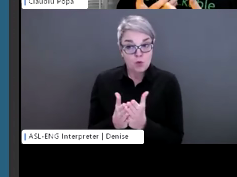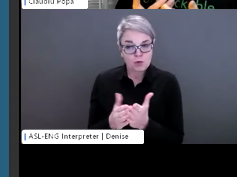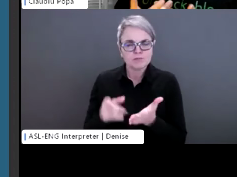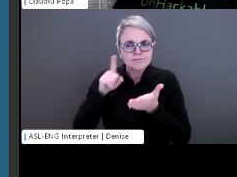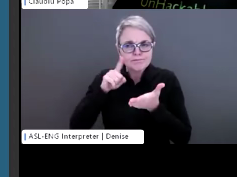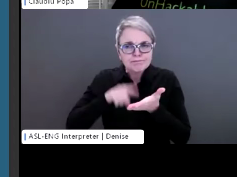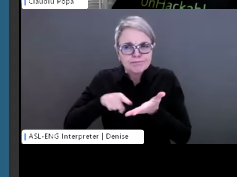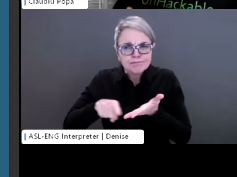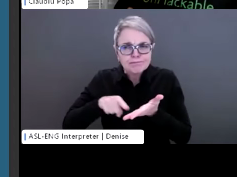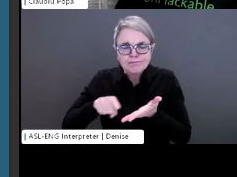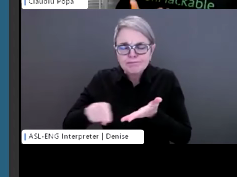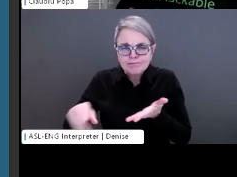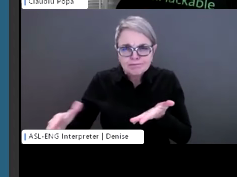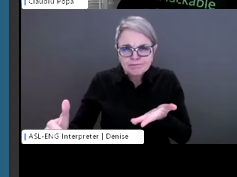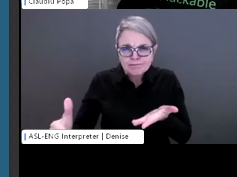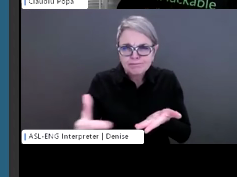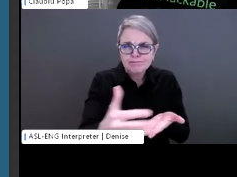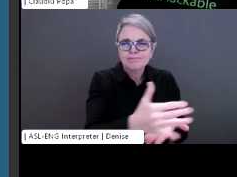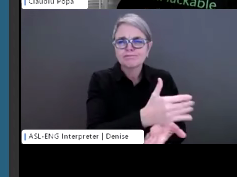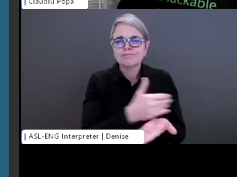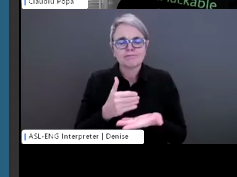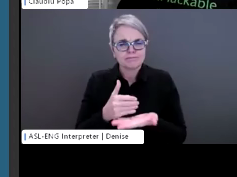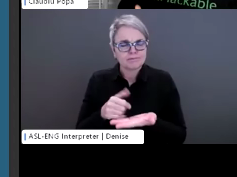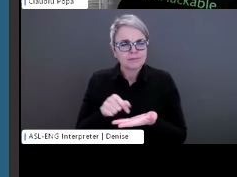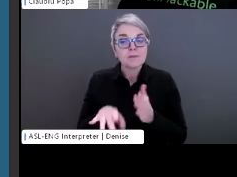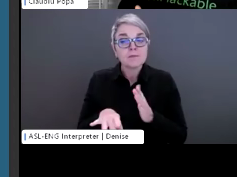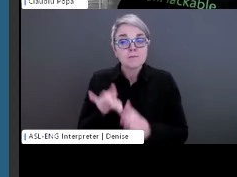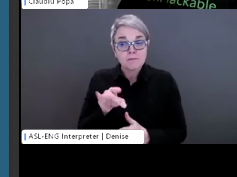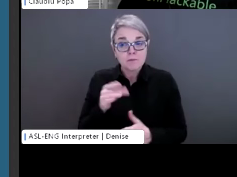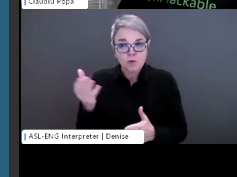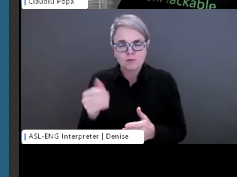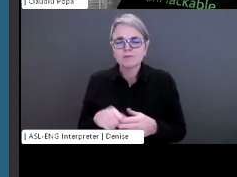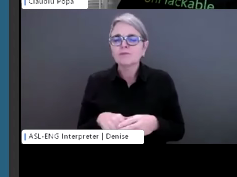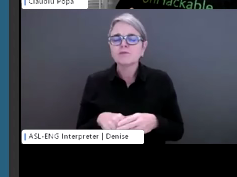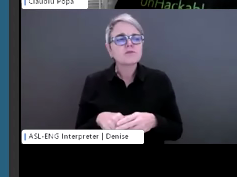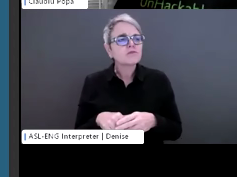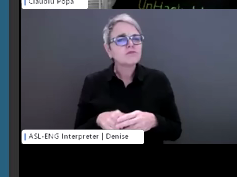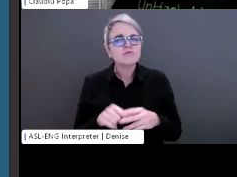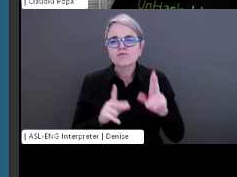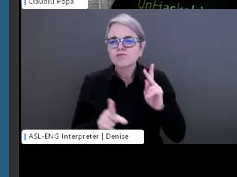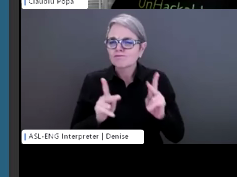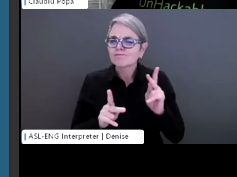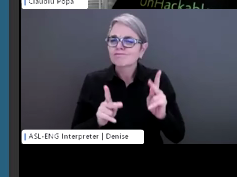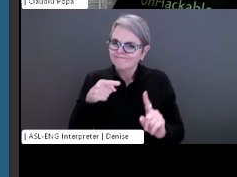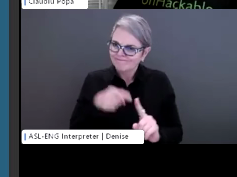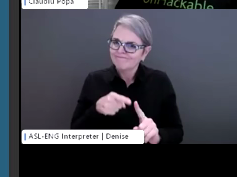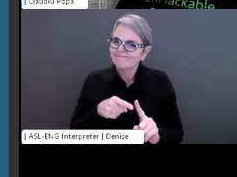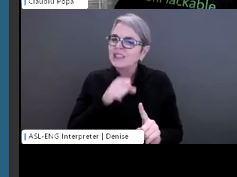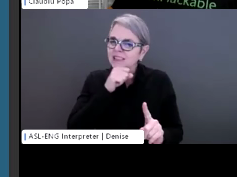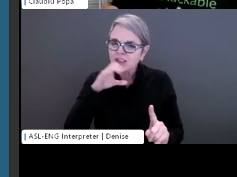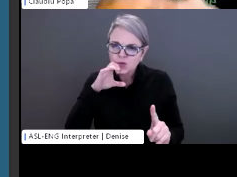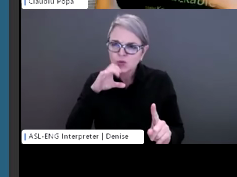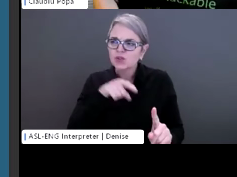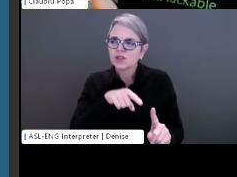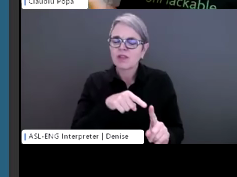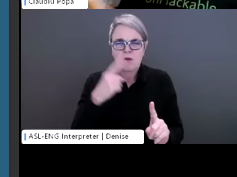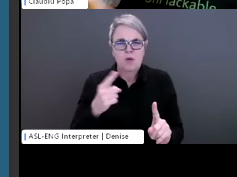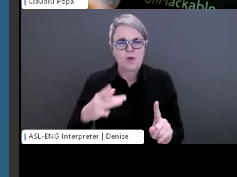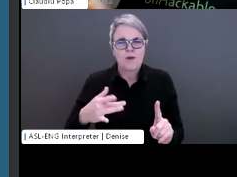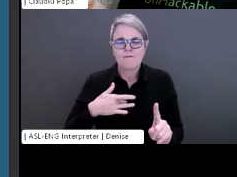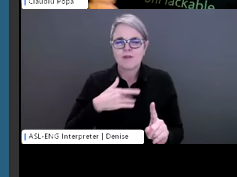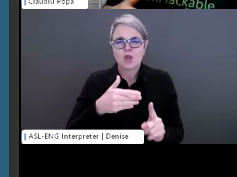that audiences, particularly seniors, always felt overwhelmed by the potential for